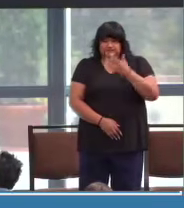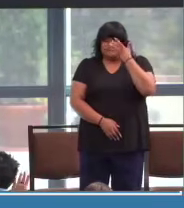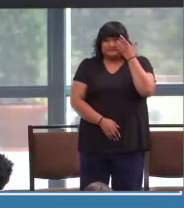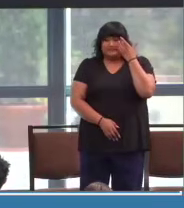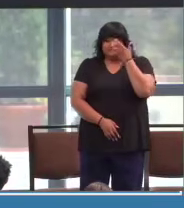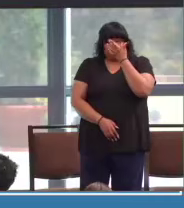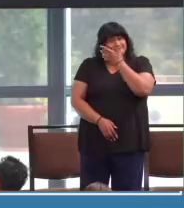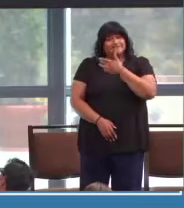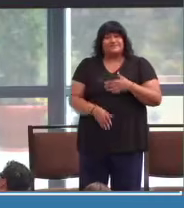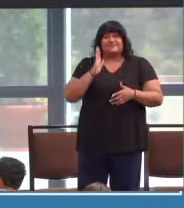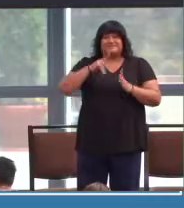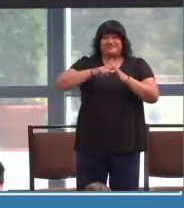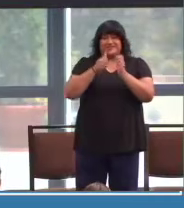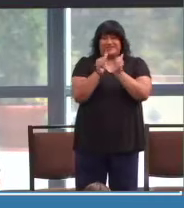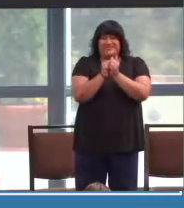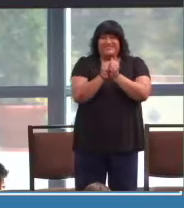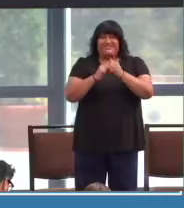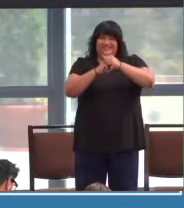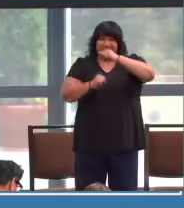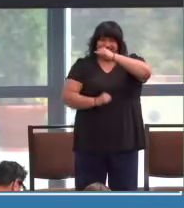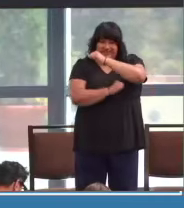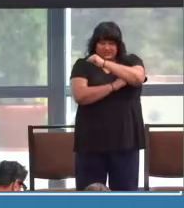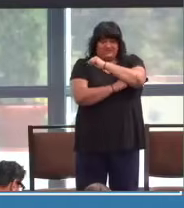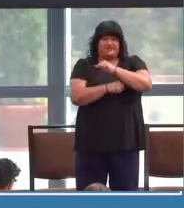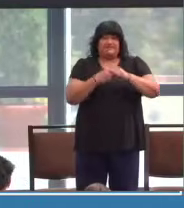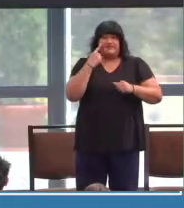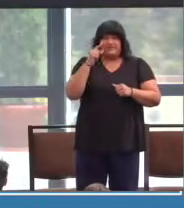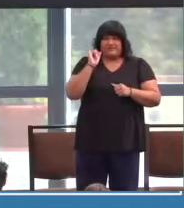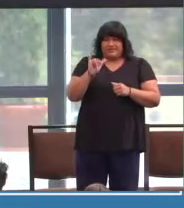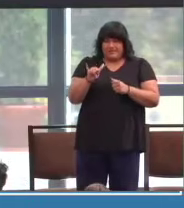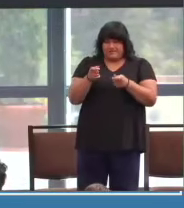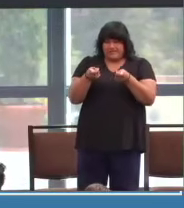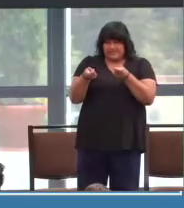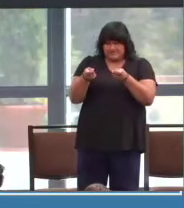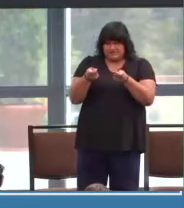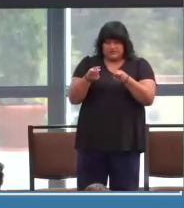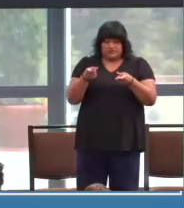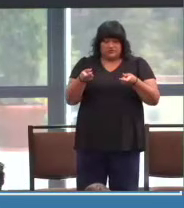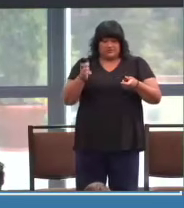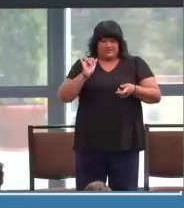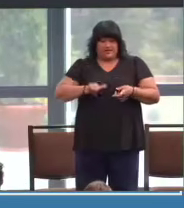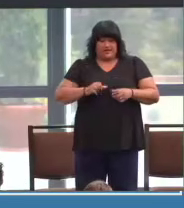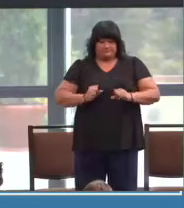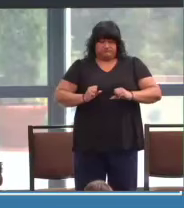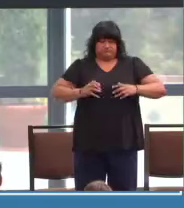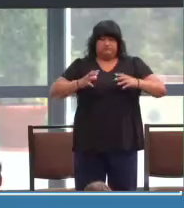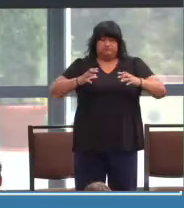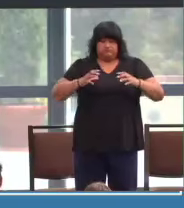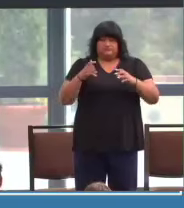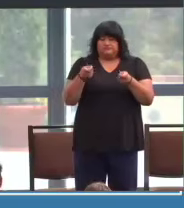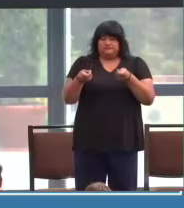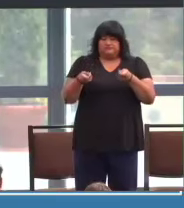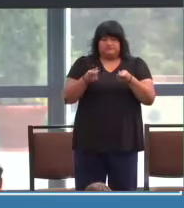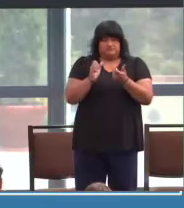Well, we'll start with also the foundations of pharmacologic management, as controlling the inflammation is